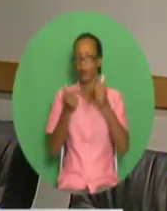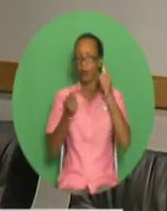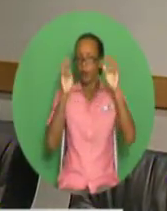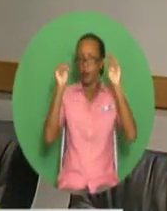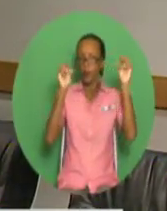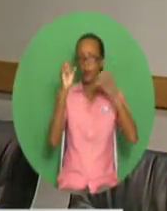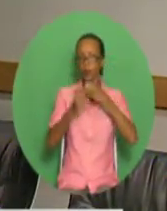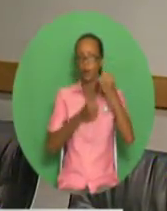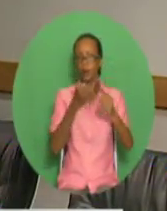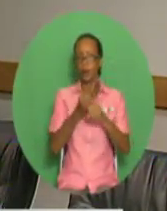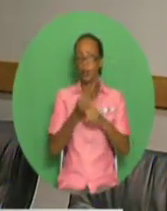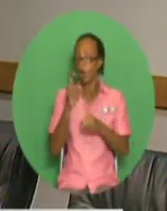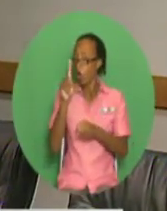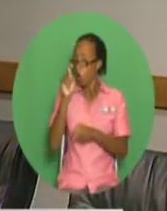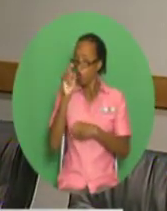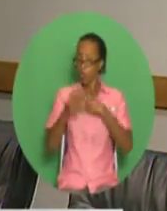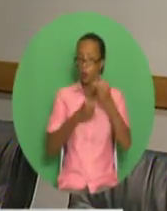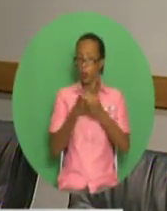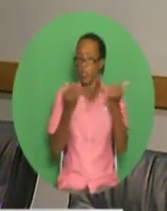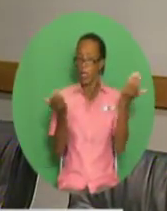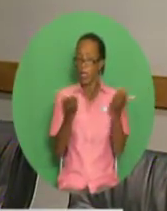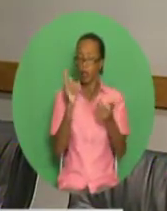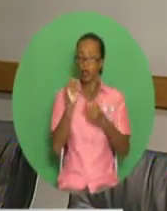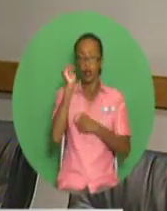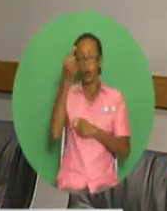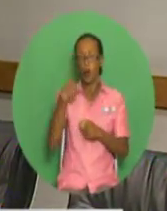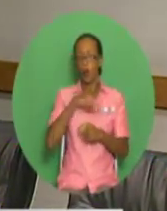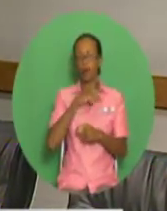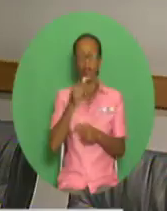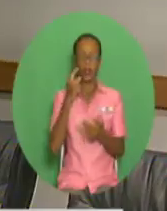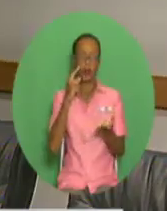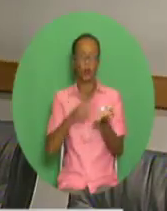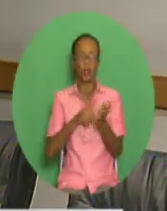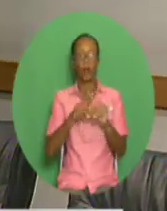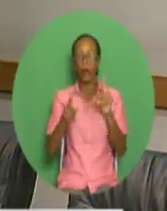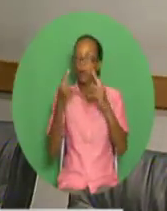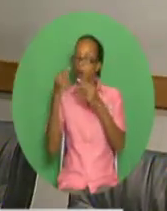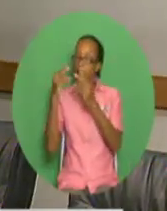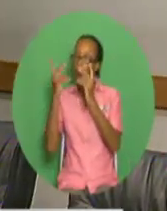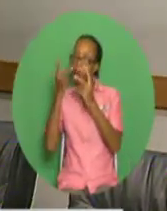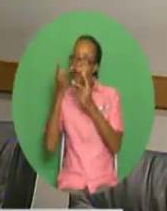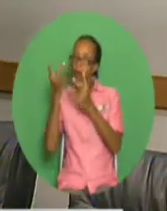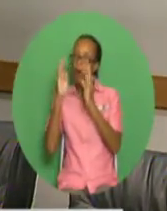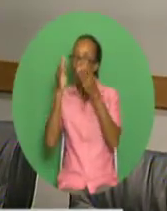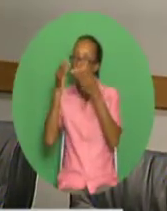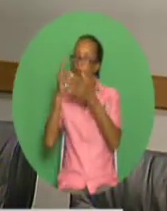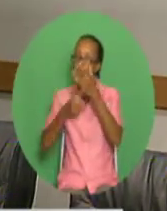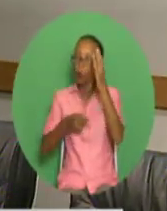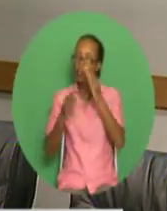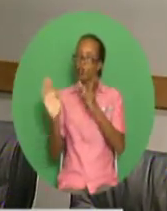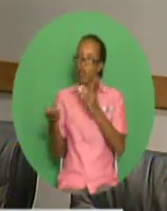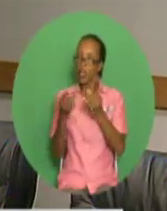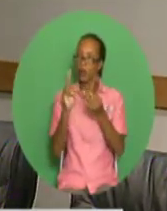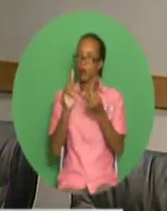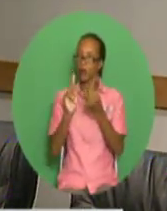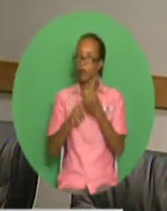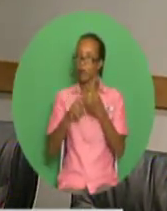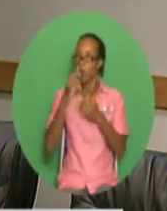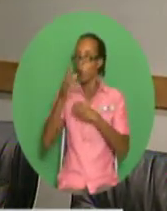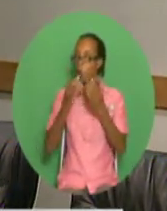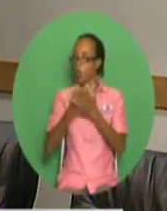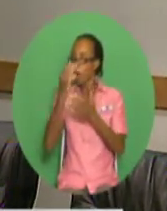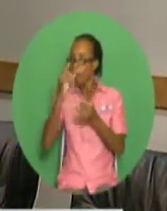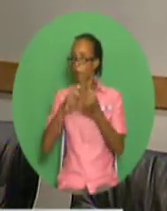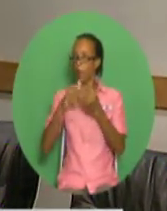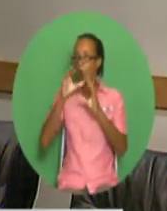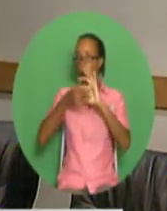100 sports that are played in Trinidad and Tobago that we don't recognize. But we tend to always look towards the two major sports, maybe cricket as well. And let me just go through a